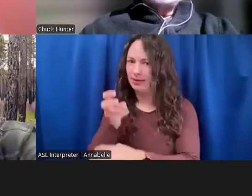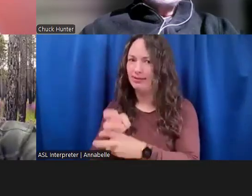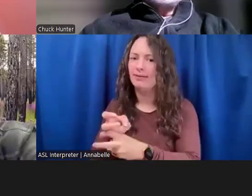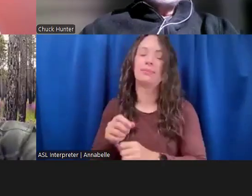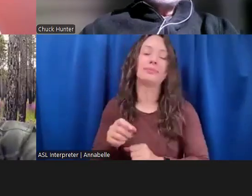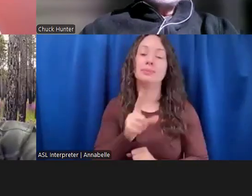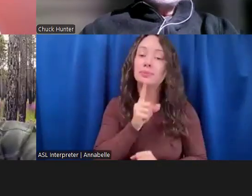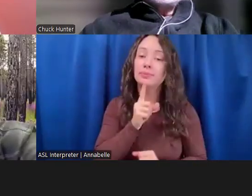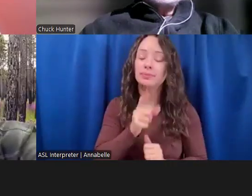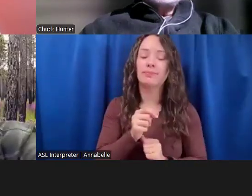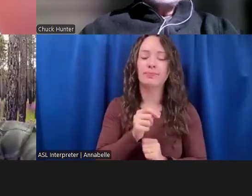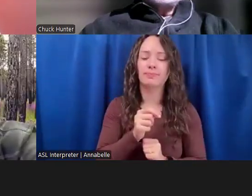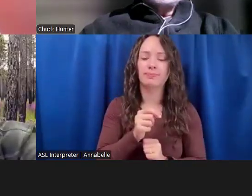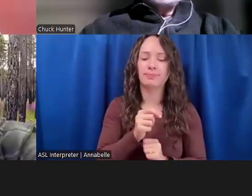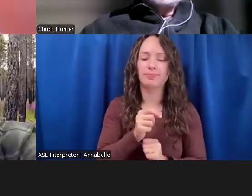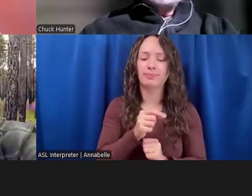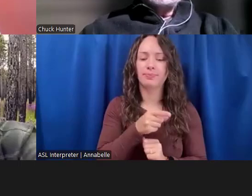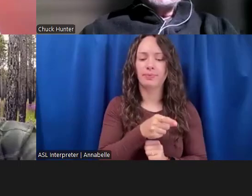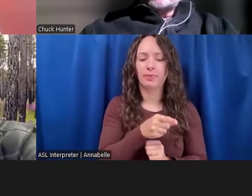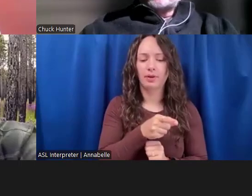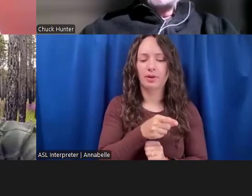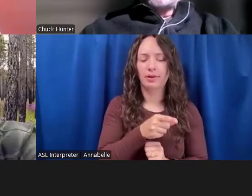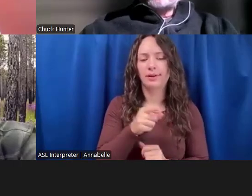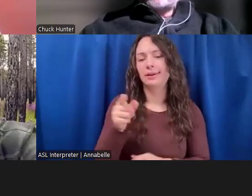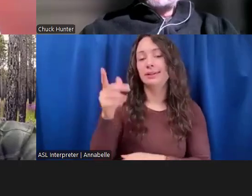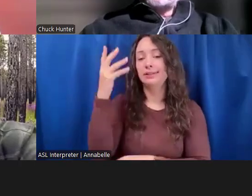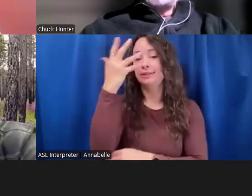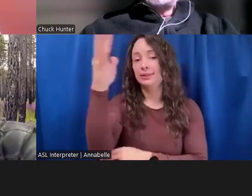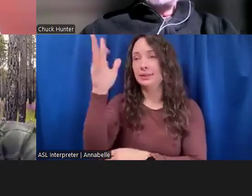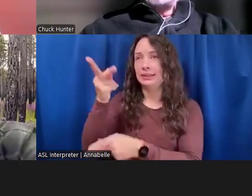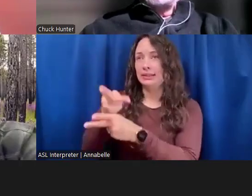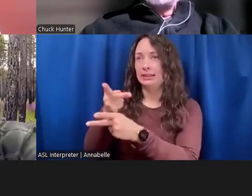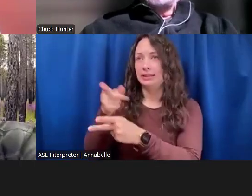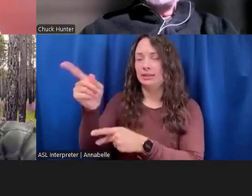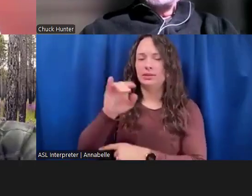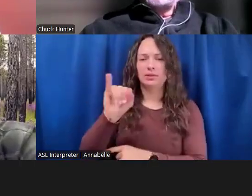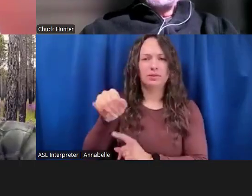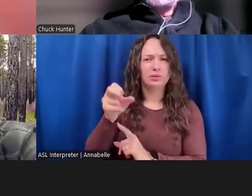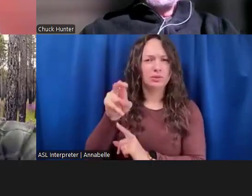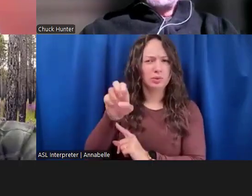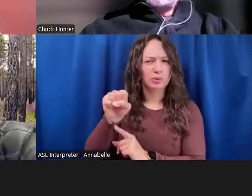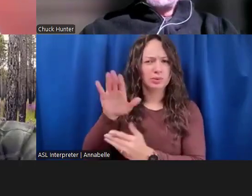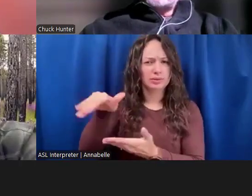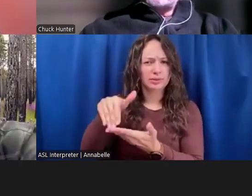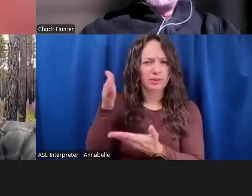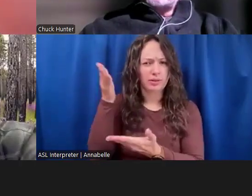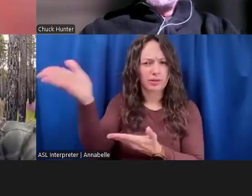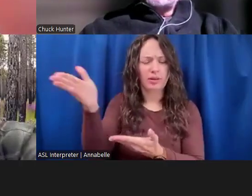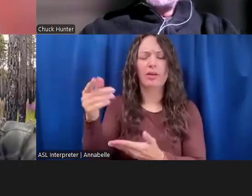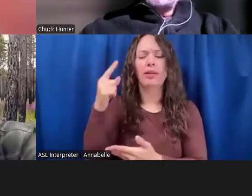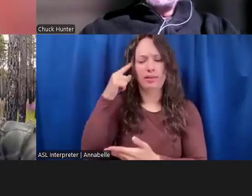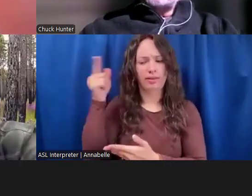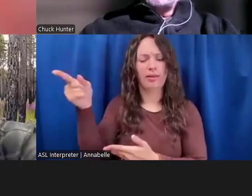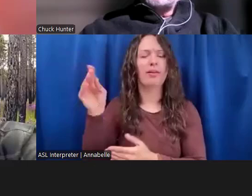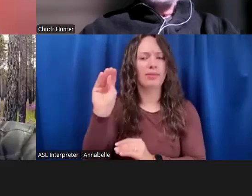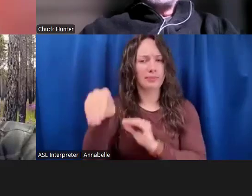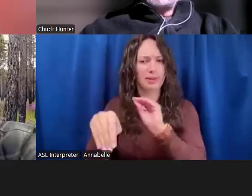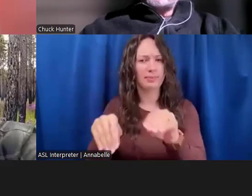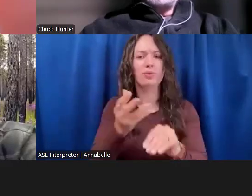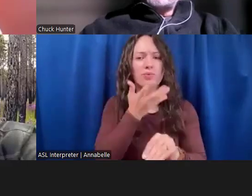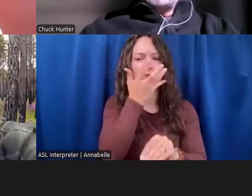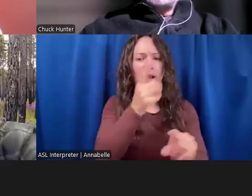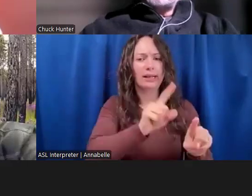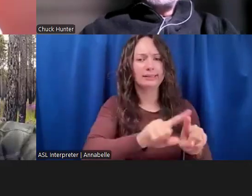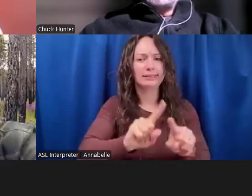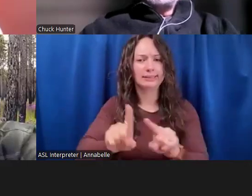the adaptive silviculture for climate change installation at the Jones Center. I'm pretty sure they're planting a couple grass varieties of